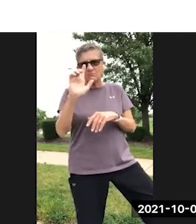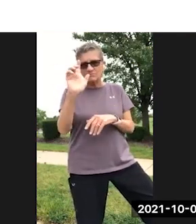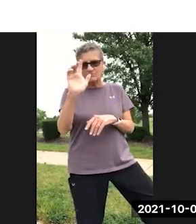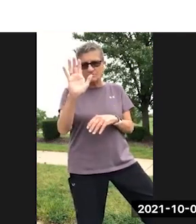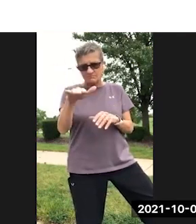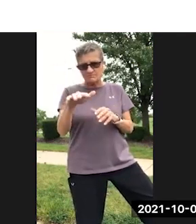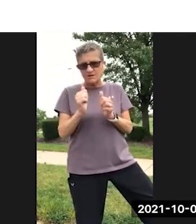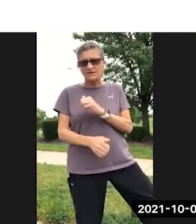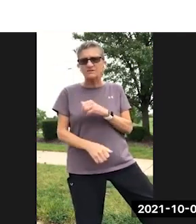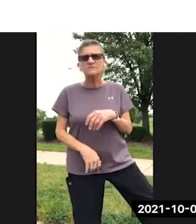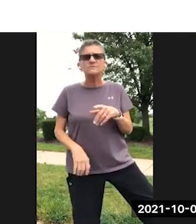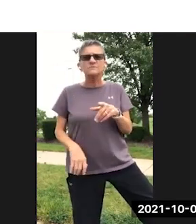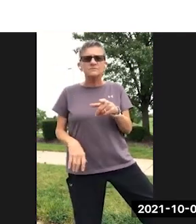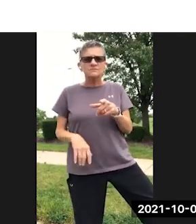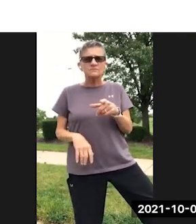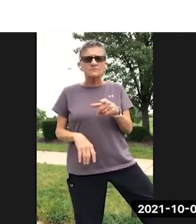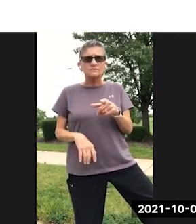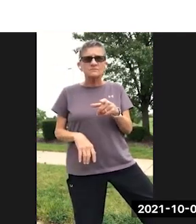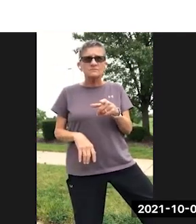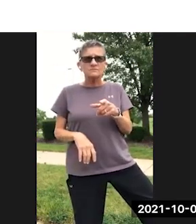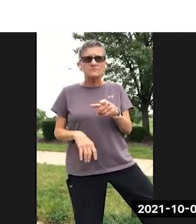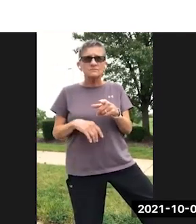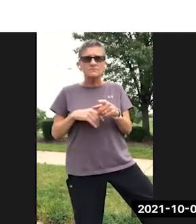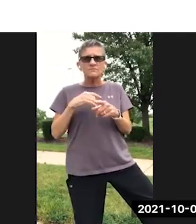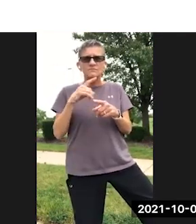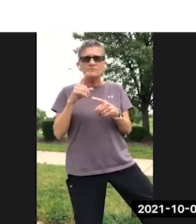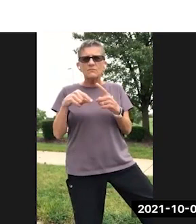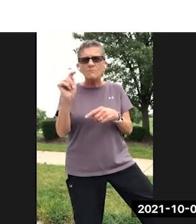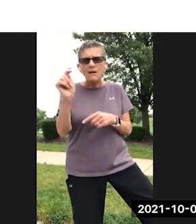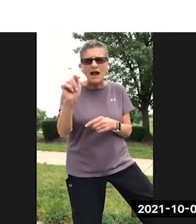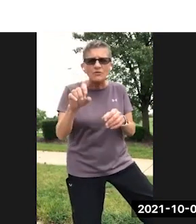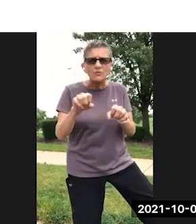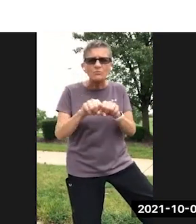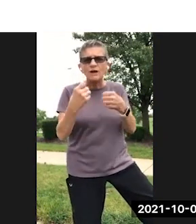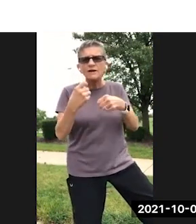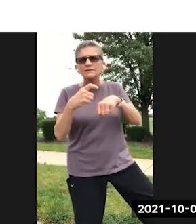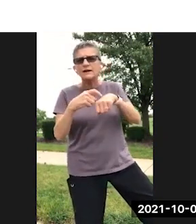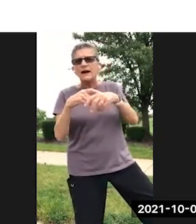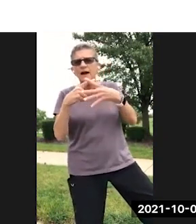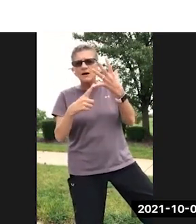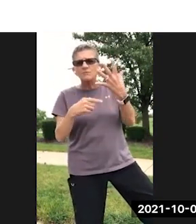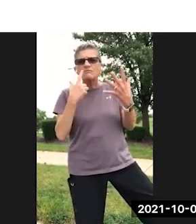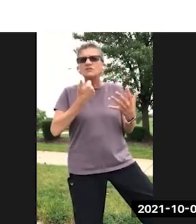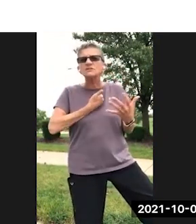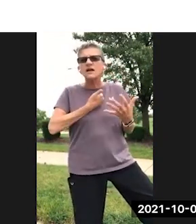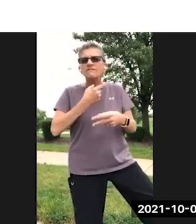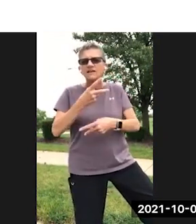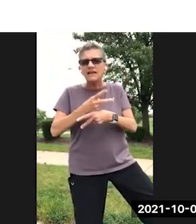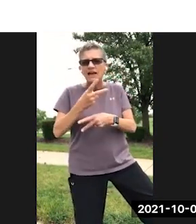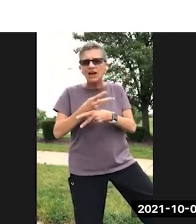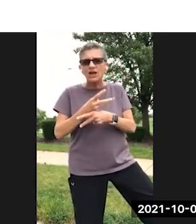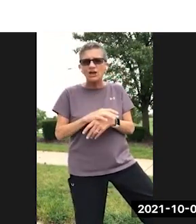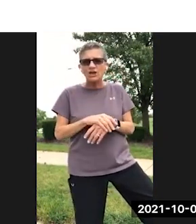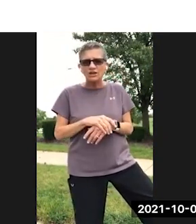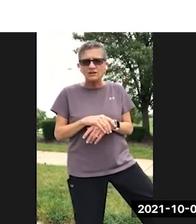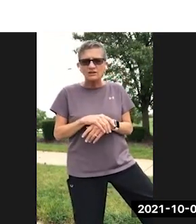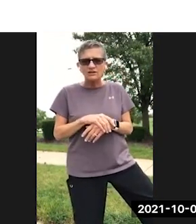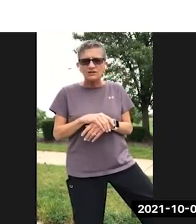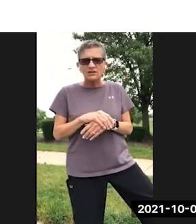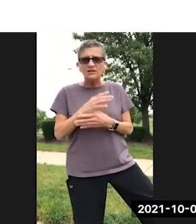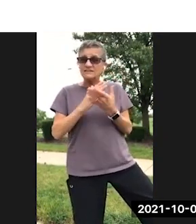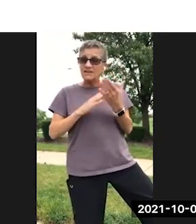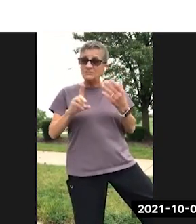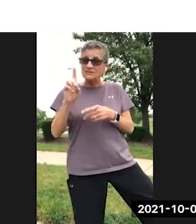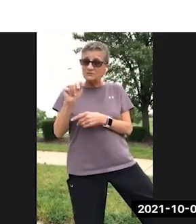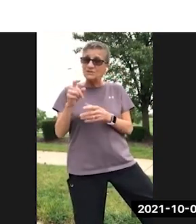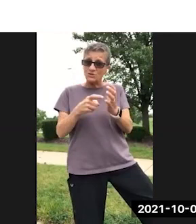For the bullet about specifics about bathroom breaks and other forms of self-care, Some students have disabilities that require them